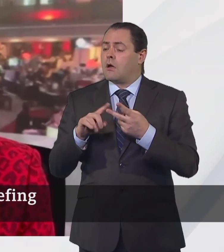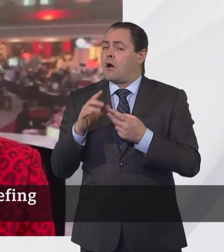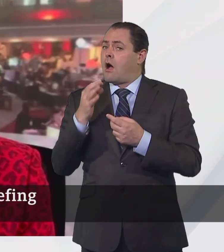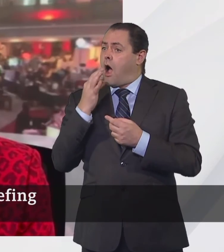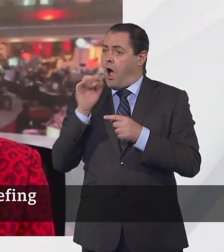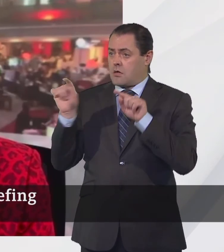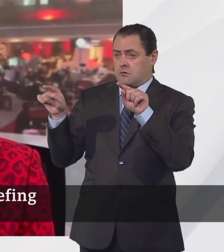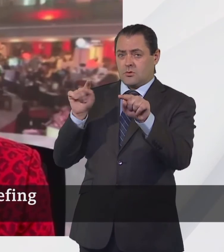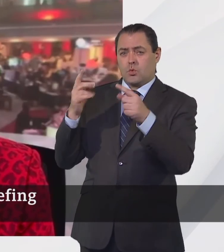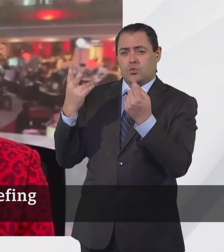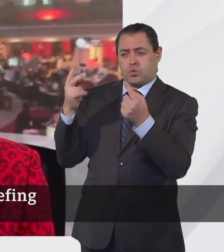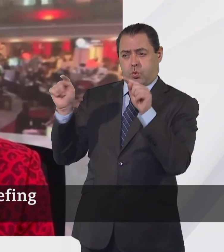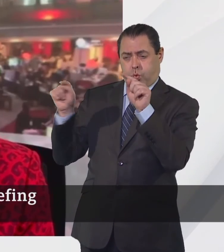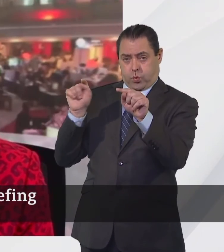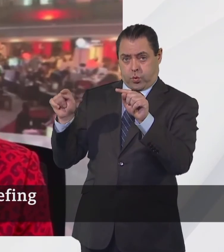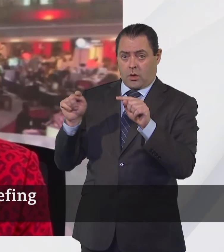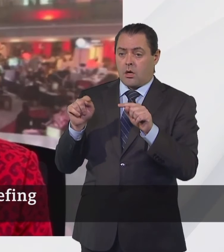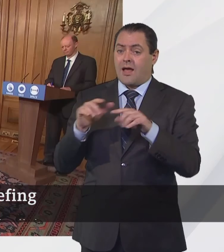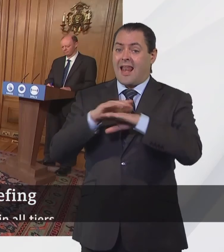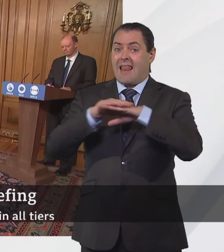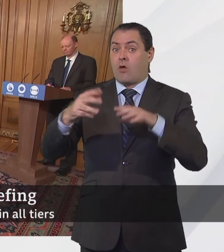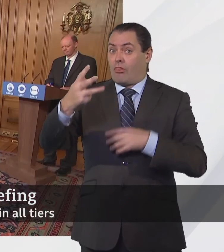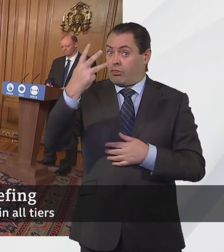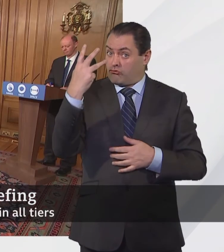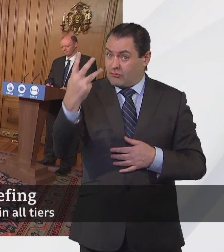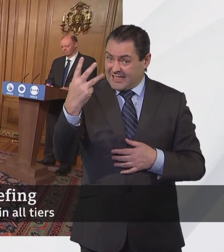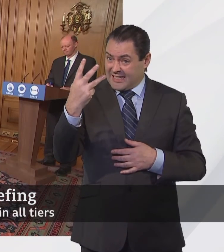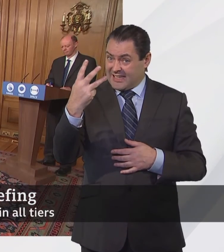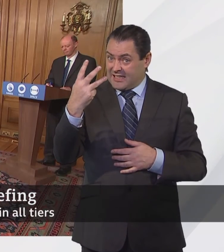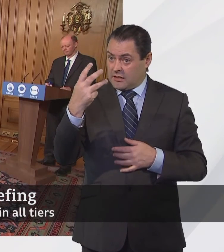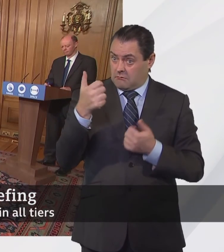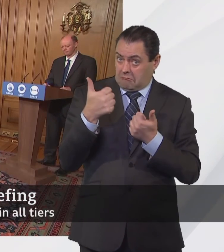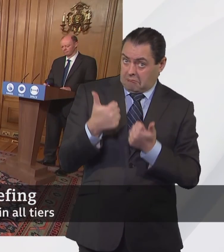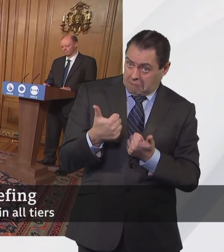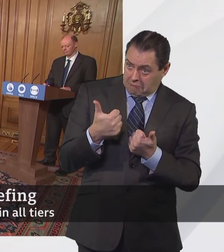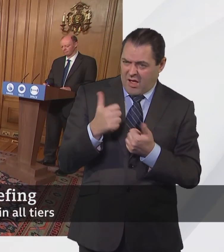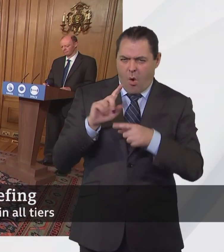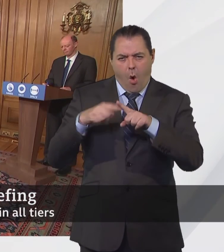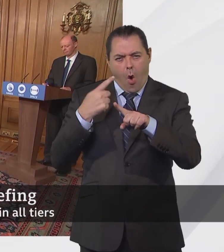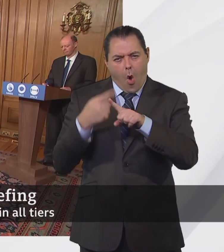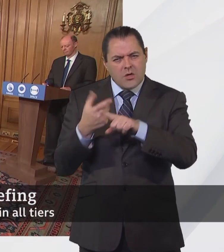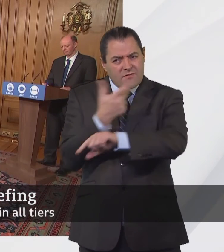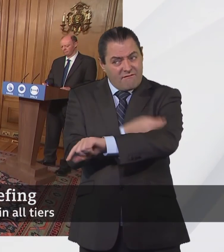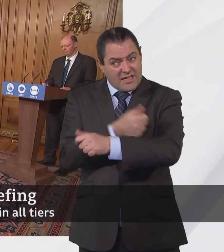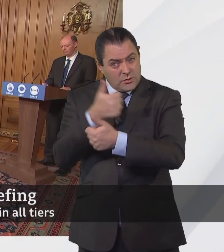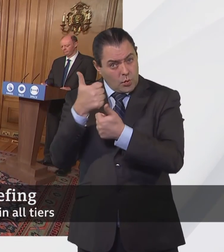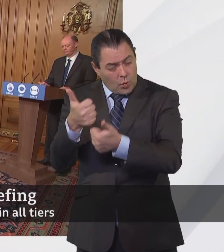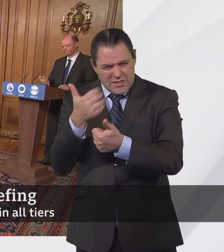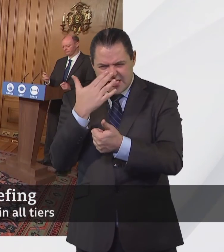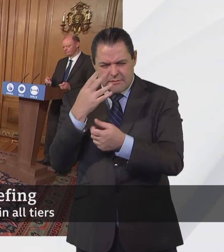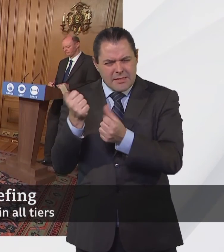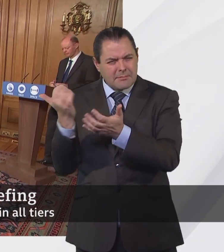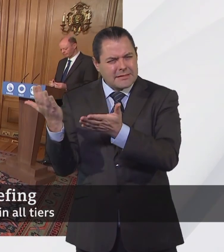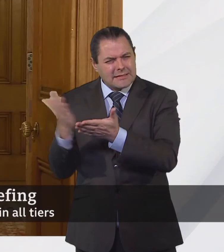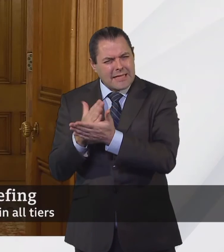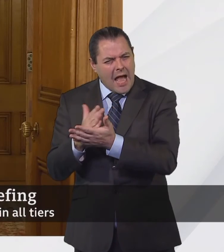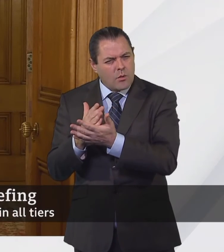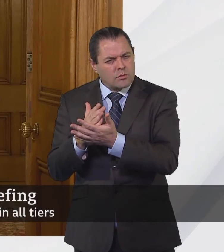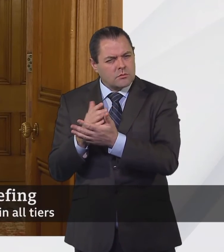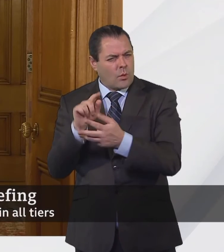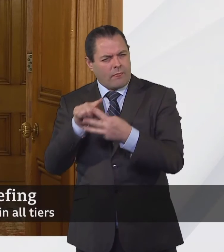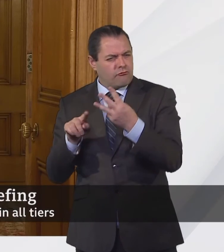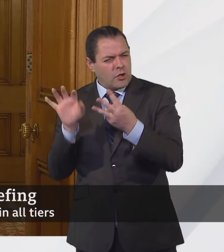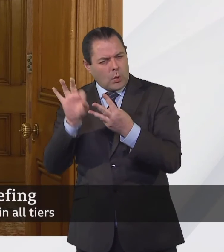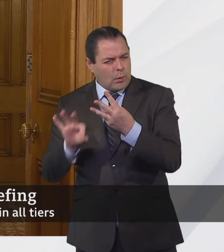about some doubts being raised about the Oxford vaccine? Well, Laura, it's very, very important for everybody to understand that what's